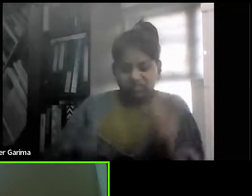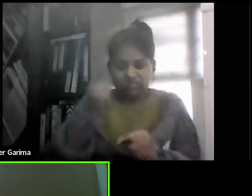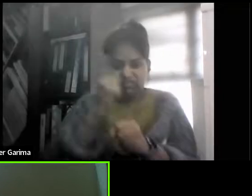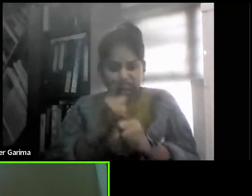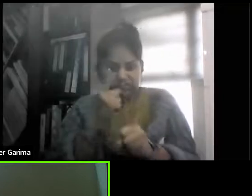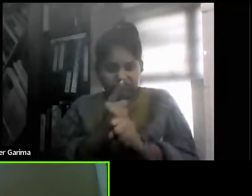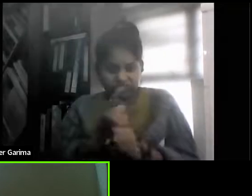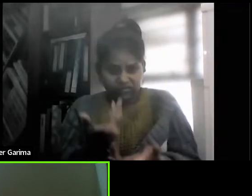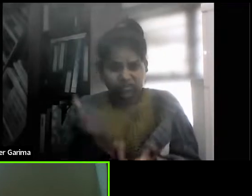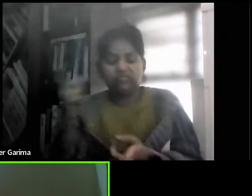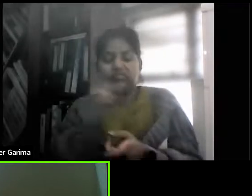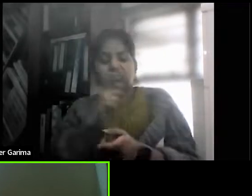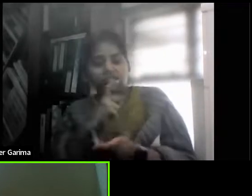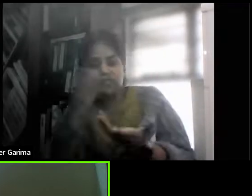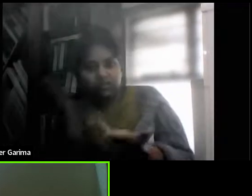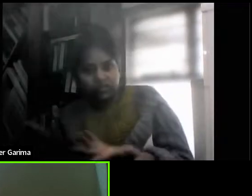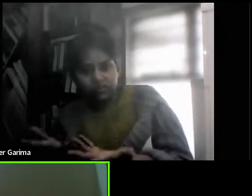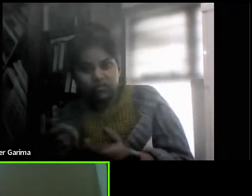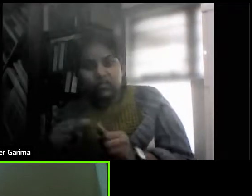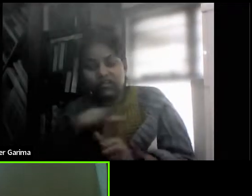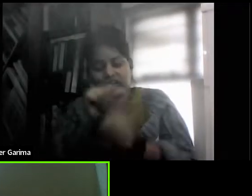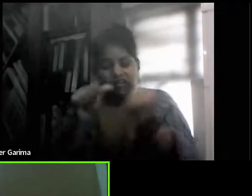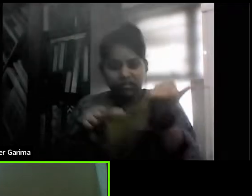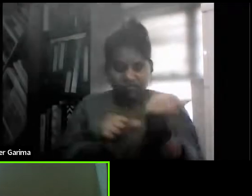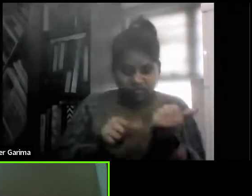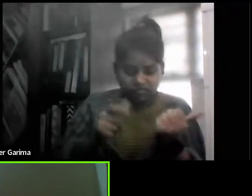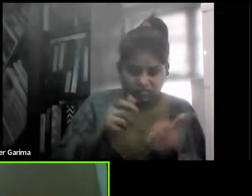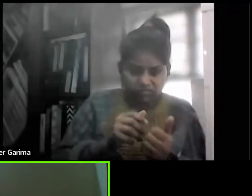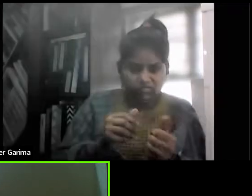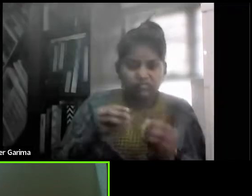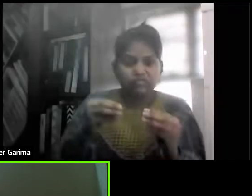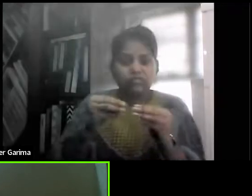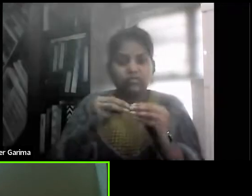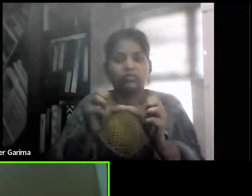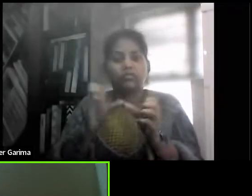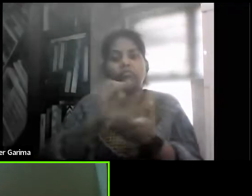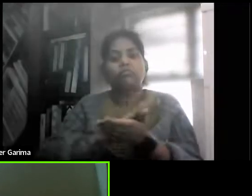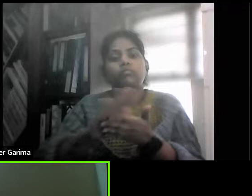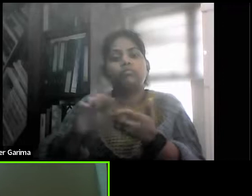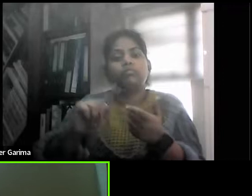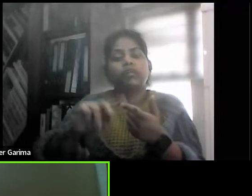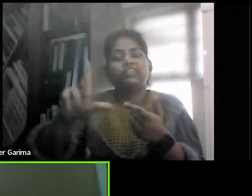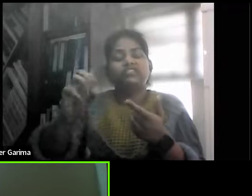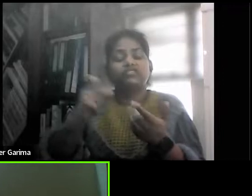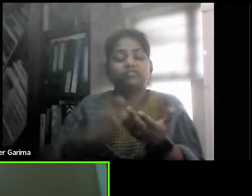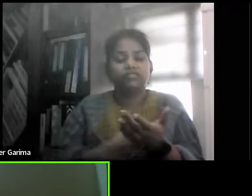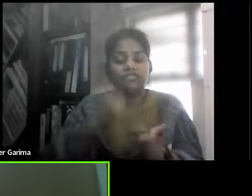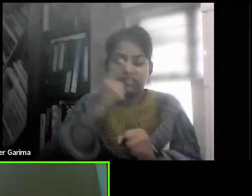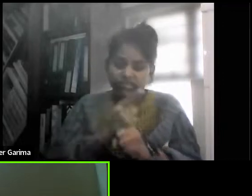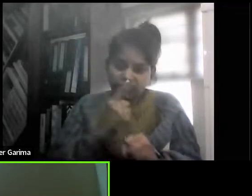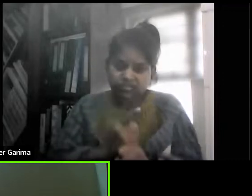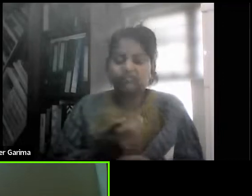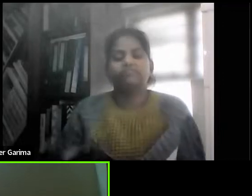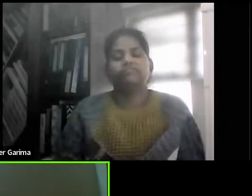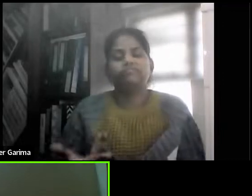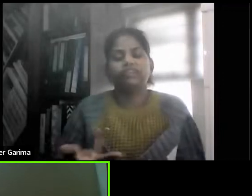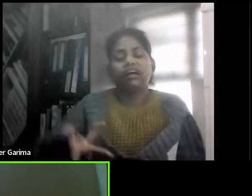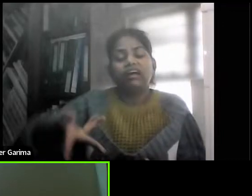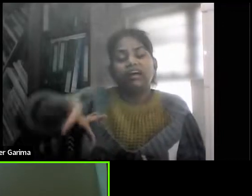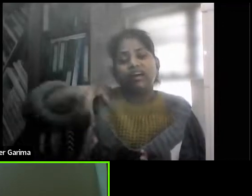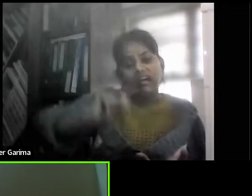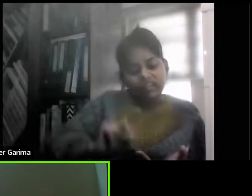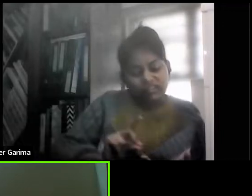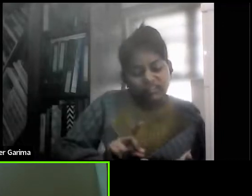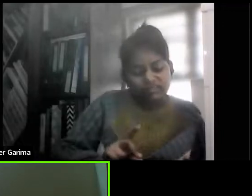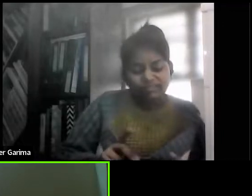BT, assistant bachelor teachers. So again, when nothing really changed except these